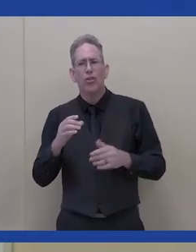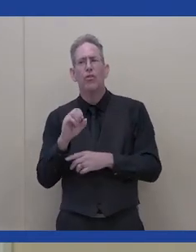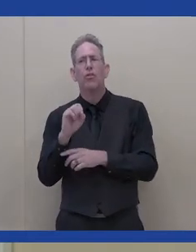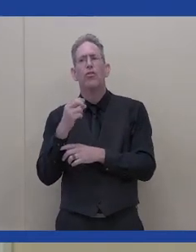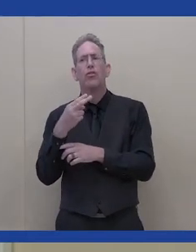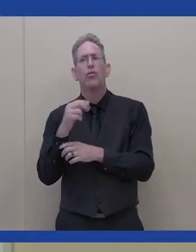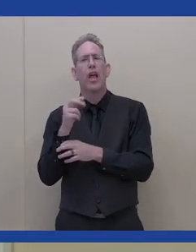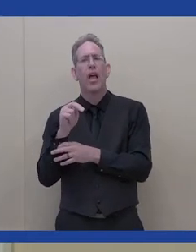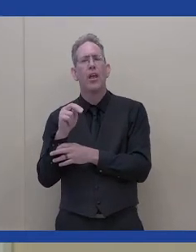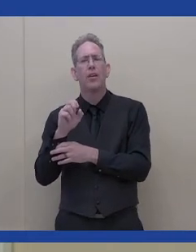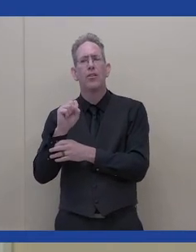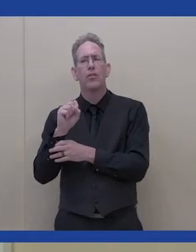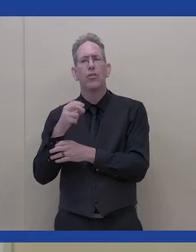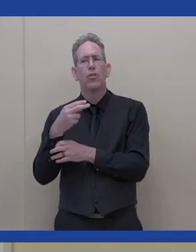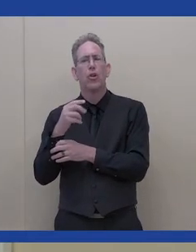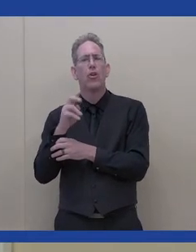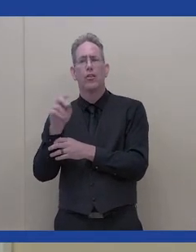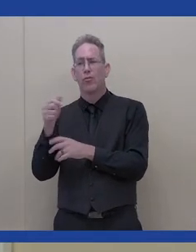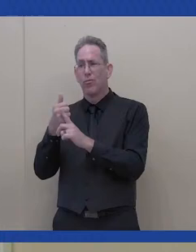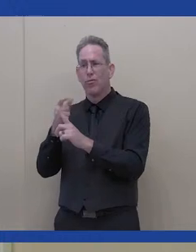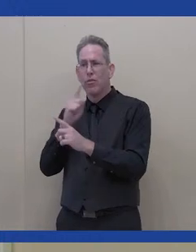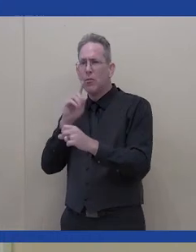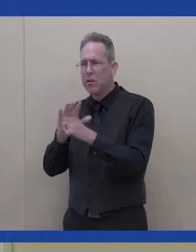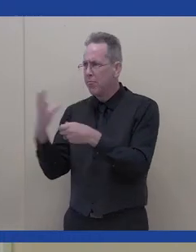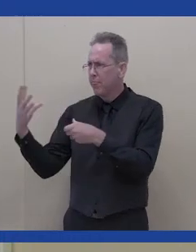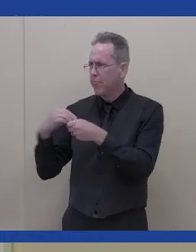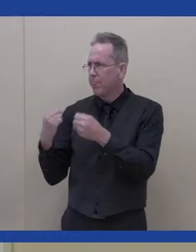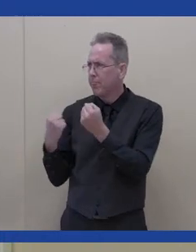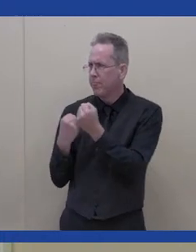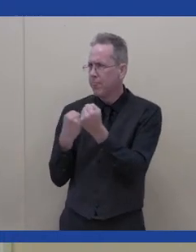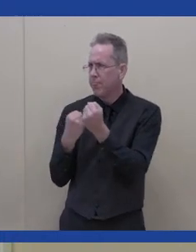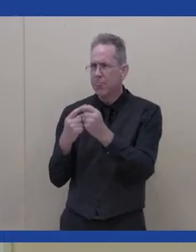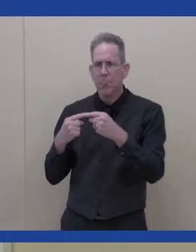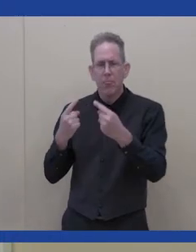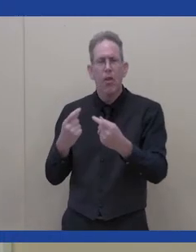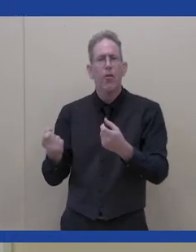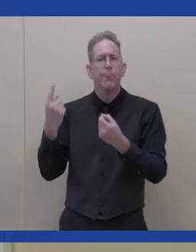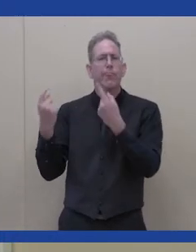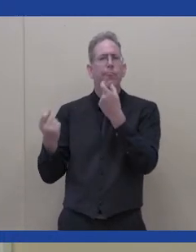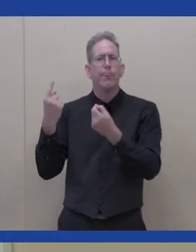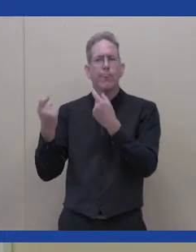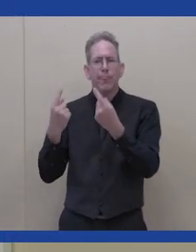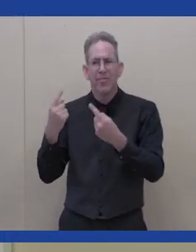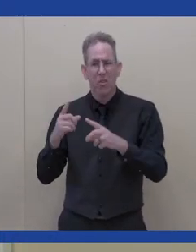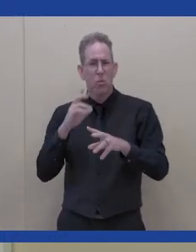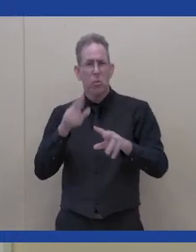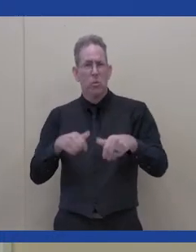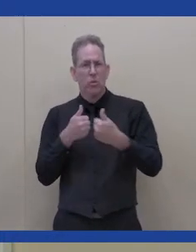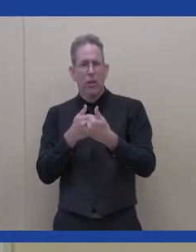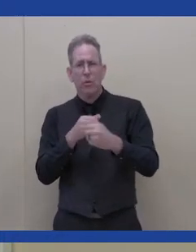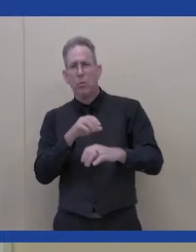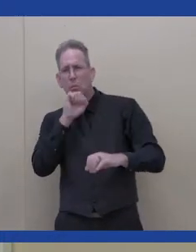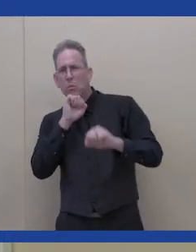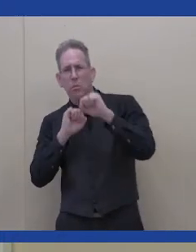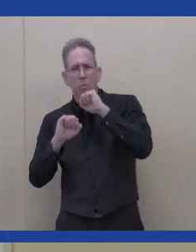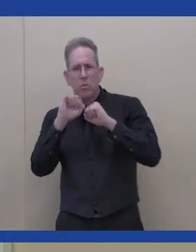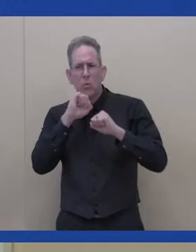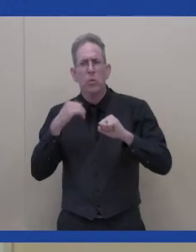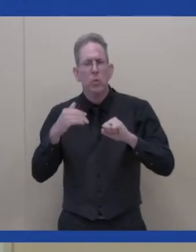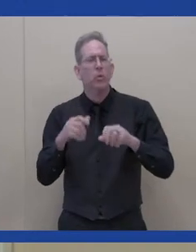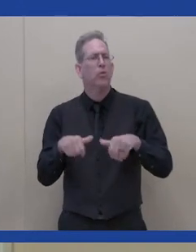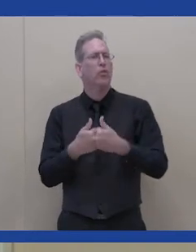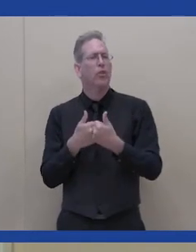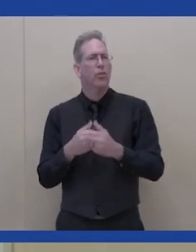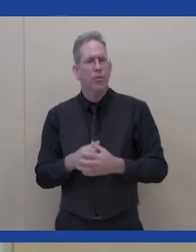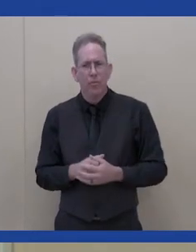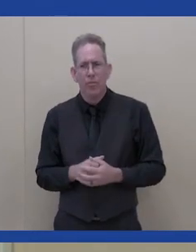to me. The challenges and opportunities facing our city requires all of us to work together. To the outgoing and